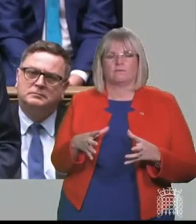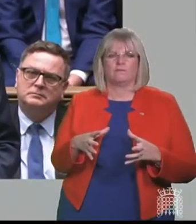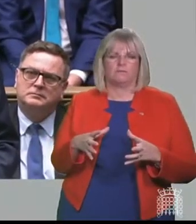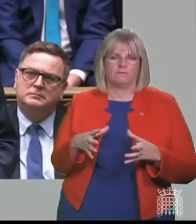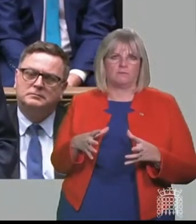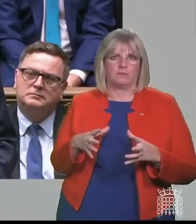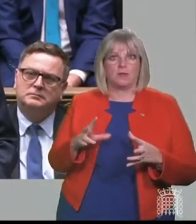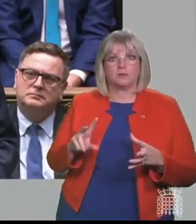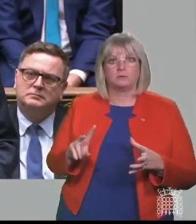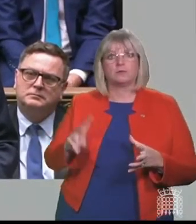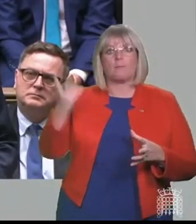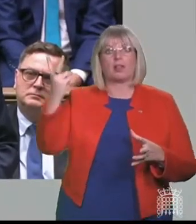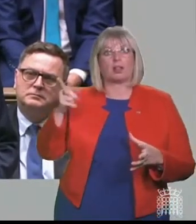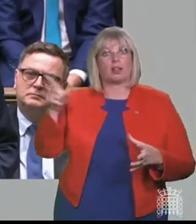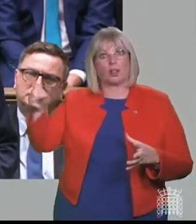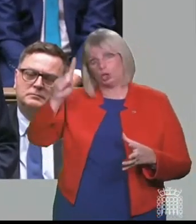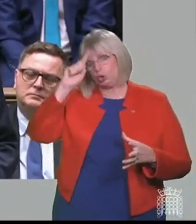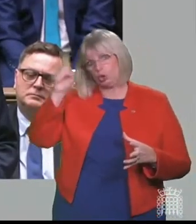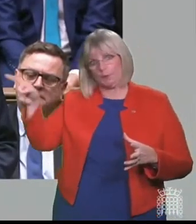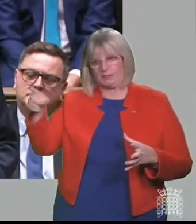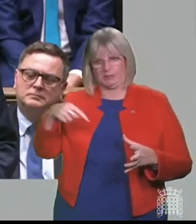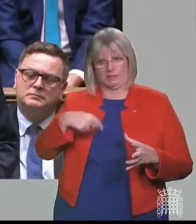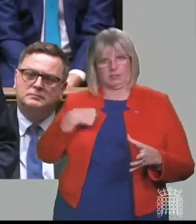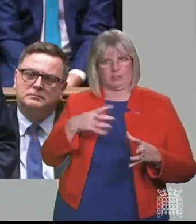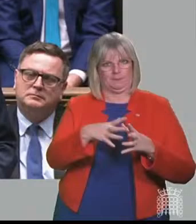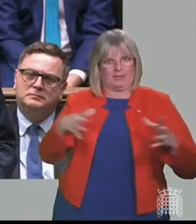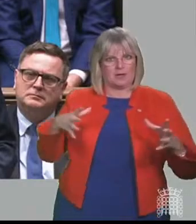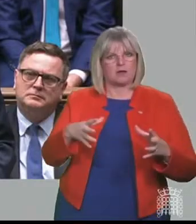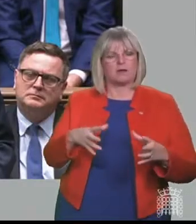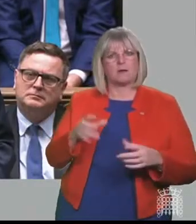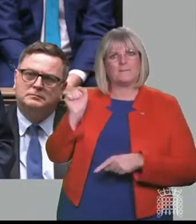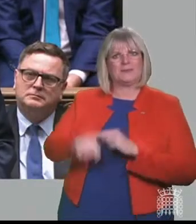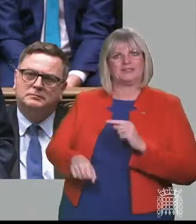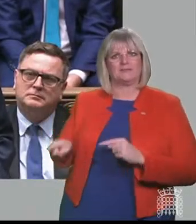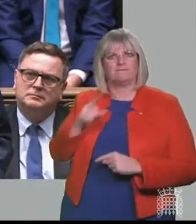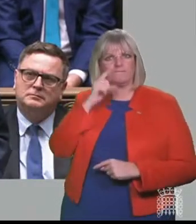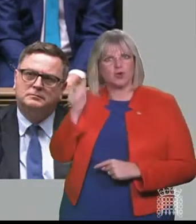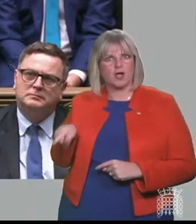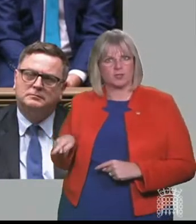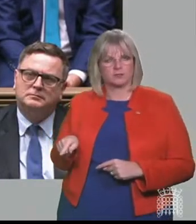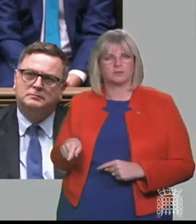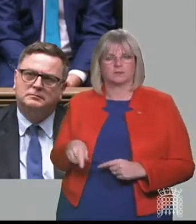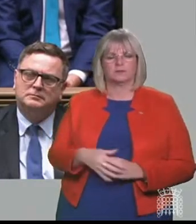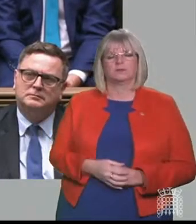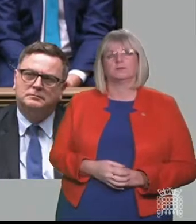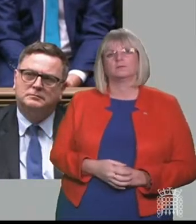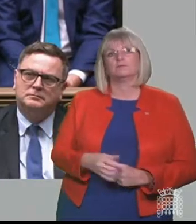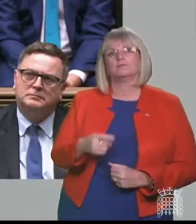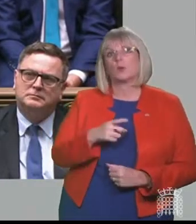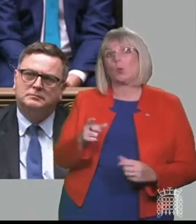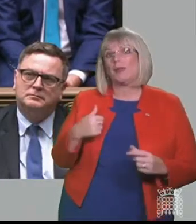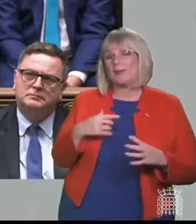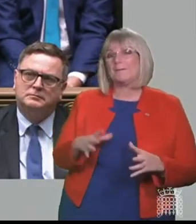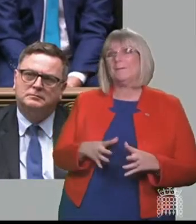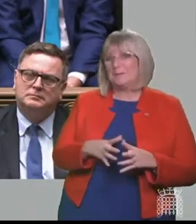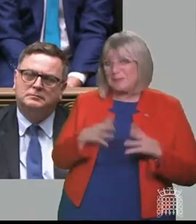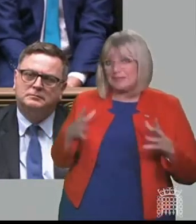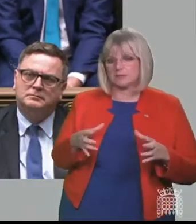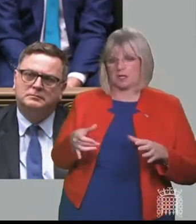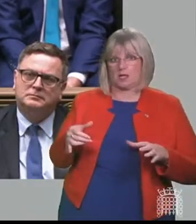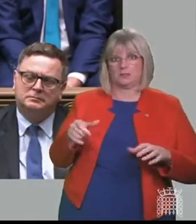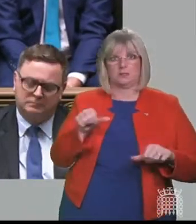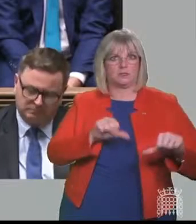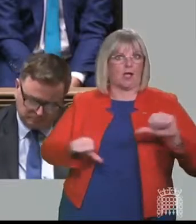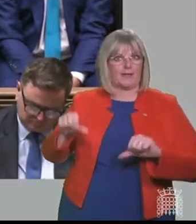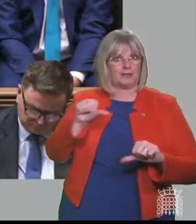double the size of Germany, 3 times the size of France, the biggest life science industry in Europe, Europe's third